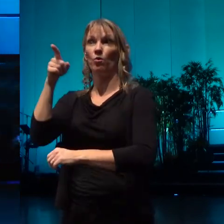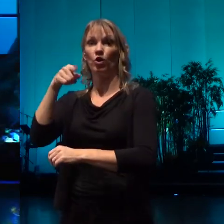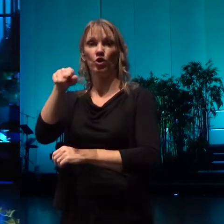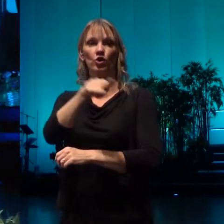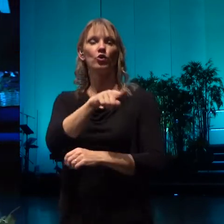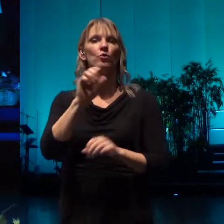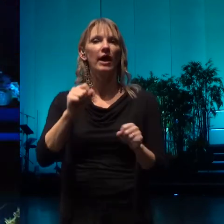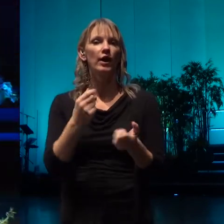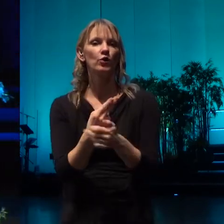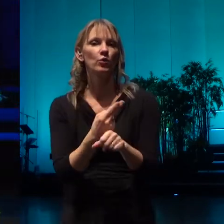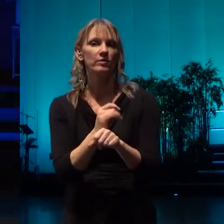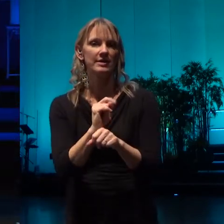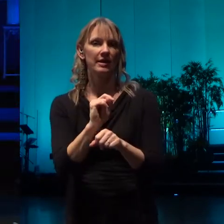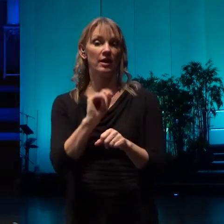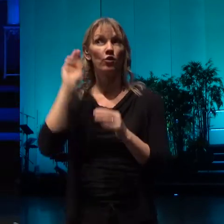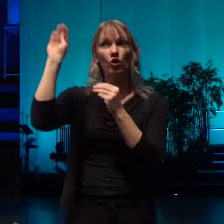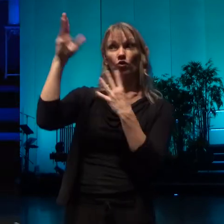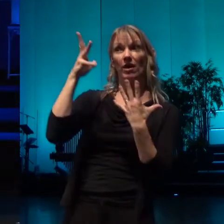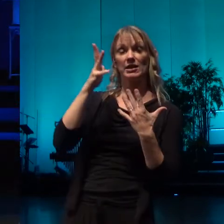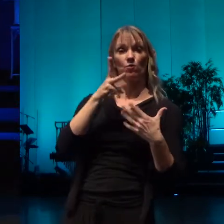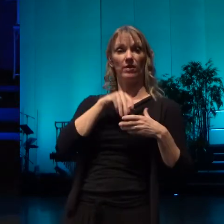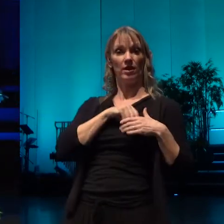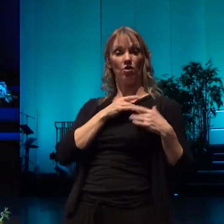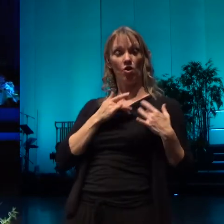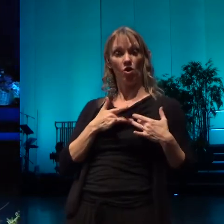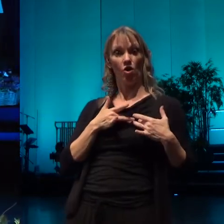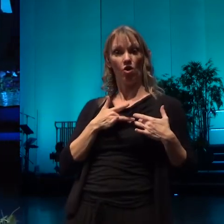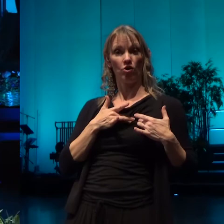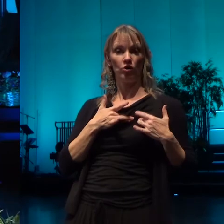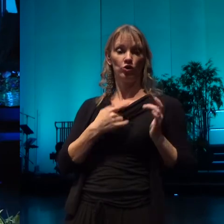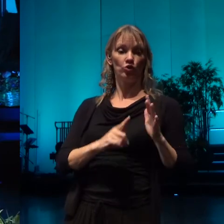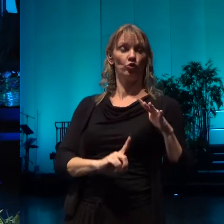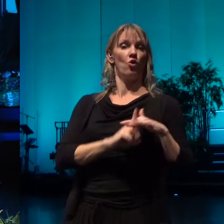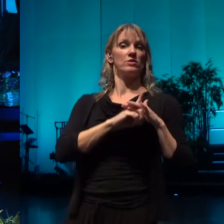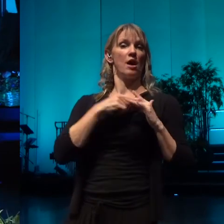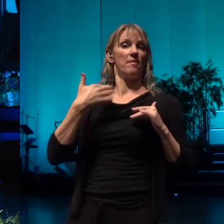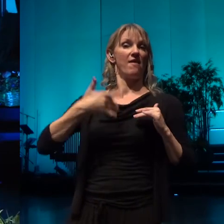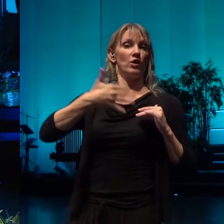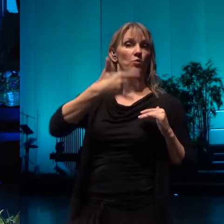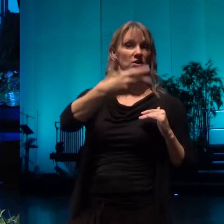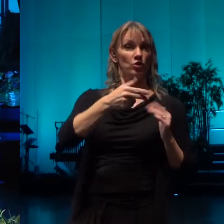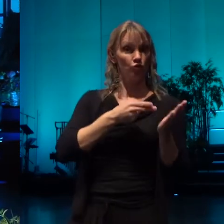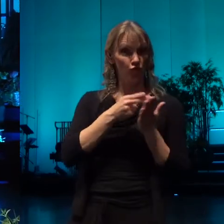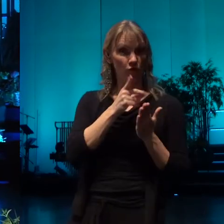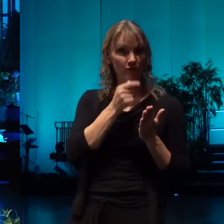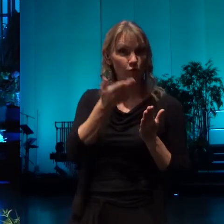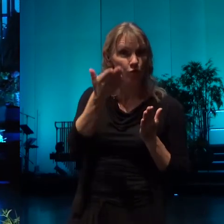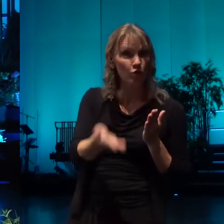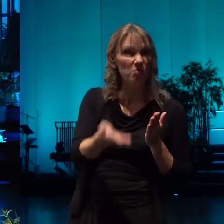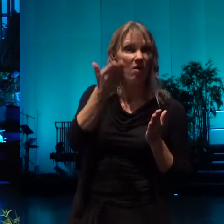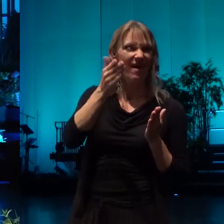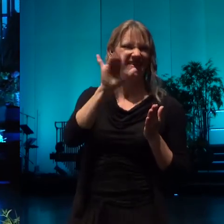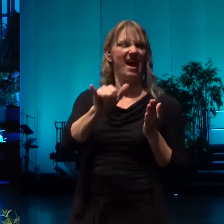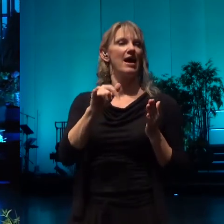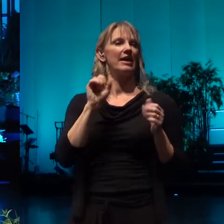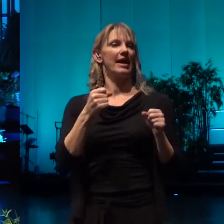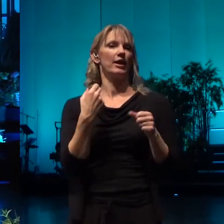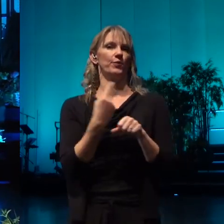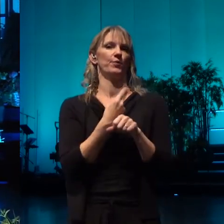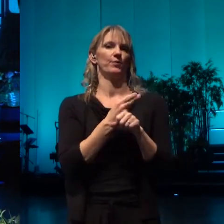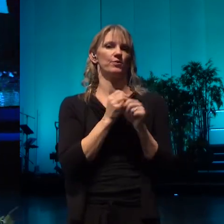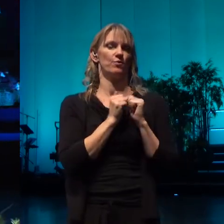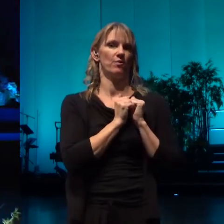That grace deep in your heart that reveals itself from time to time, it's the truth of who you are, and we can use it